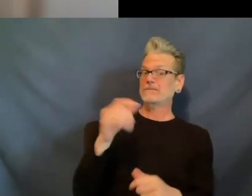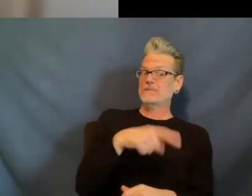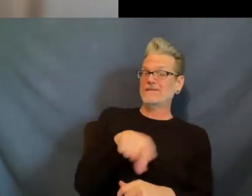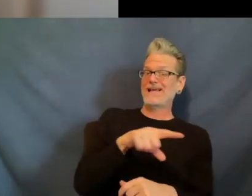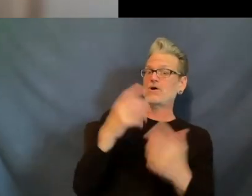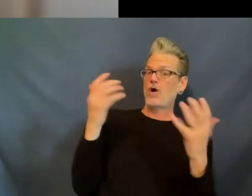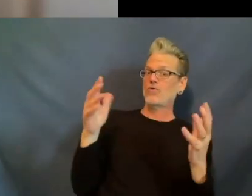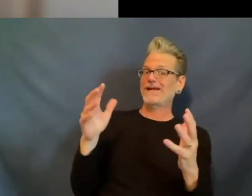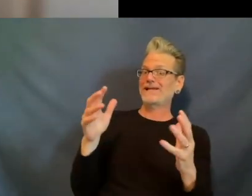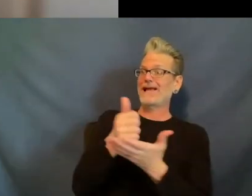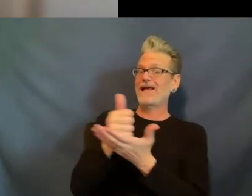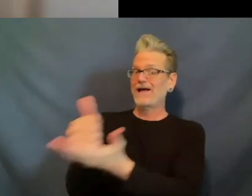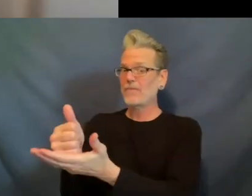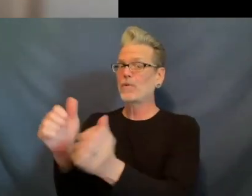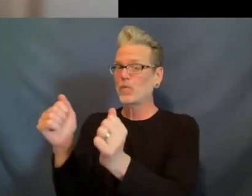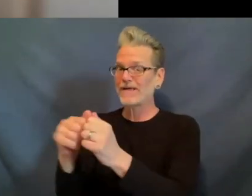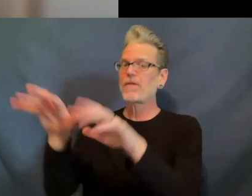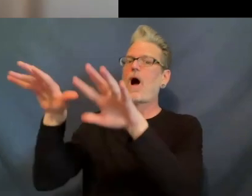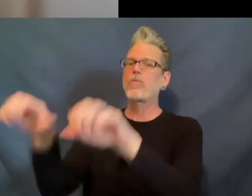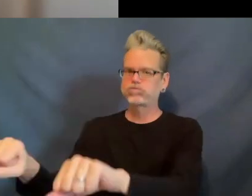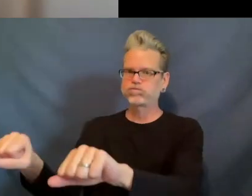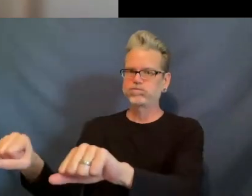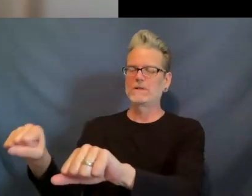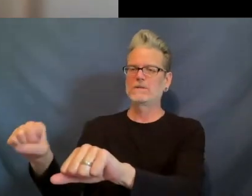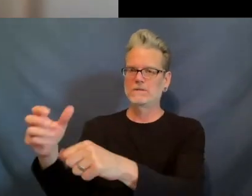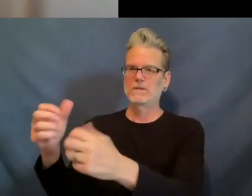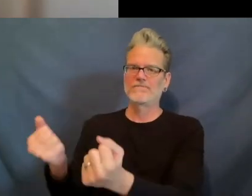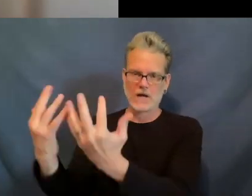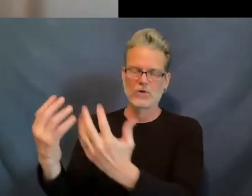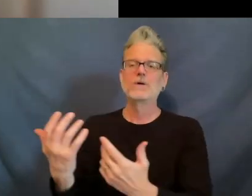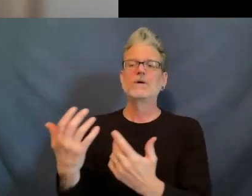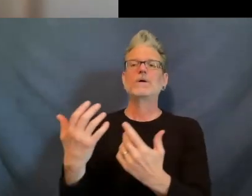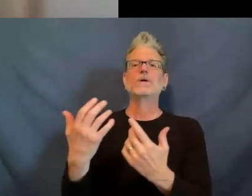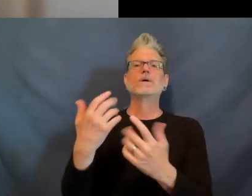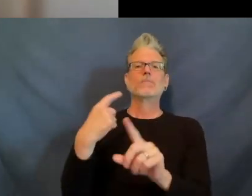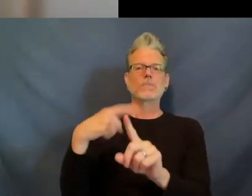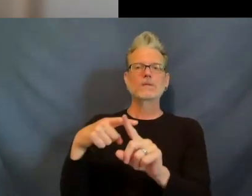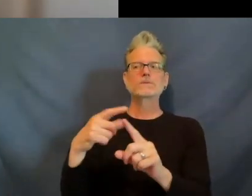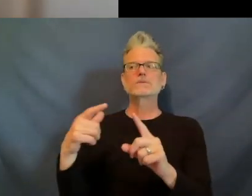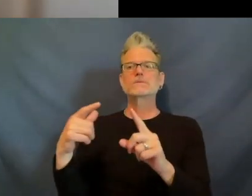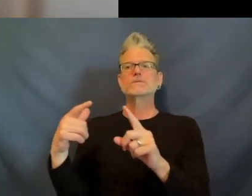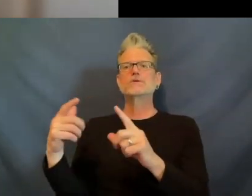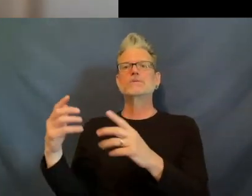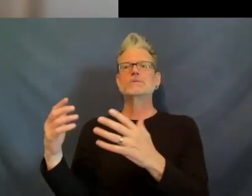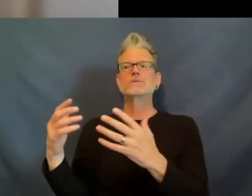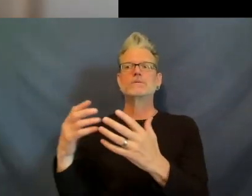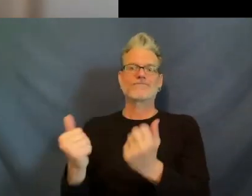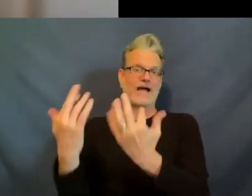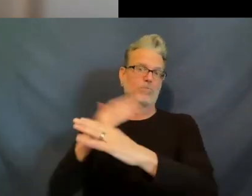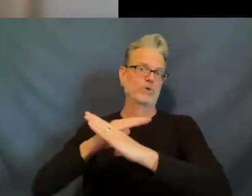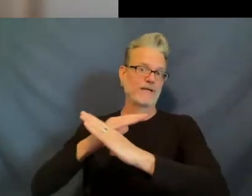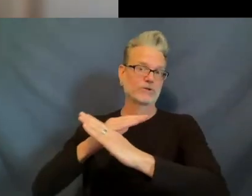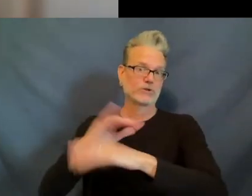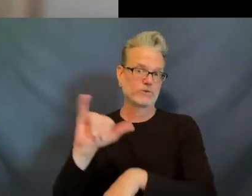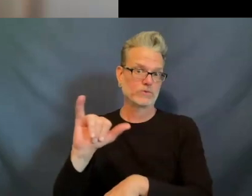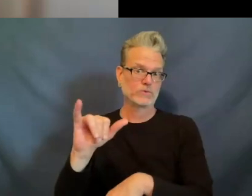suppression work under potentially and likely mutual aid, citing reciprocal fire protection, where a